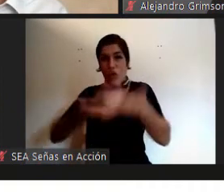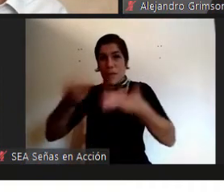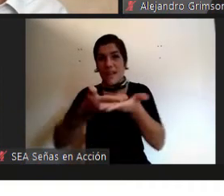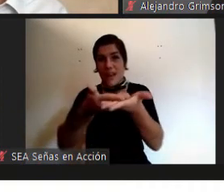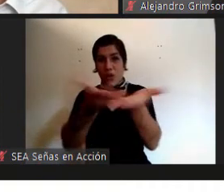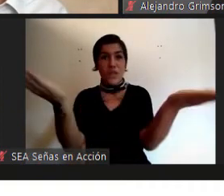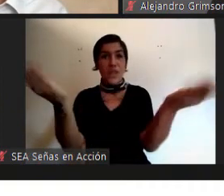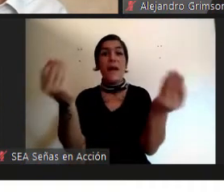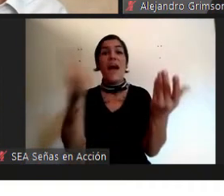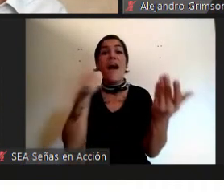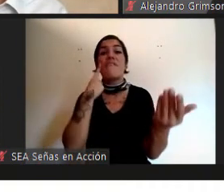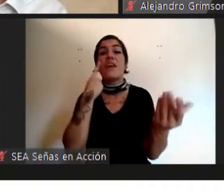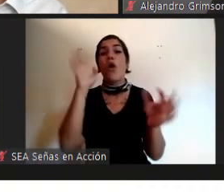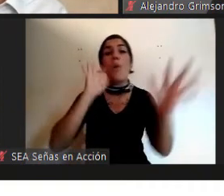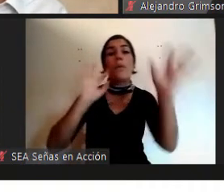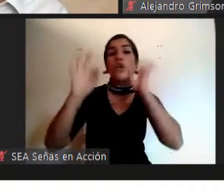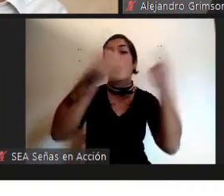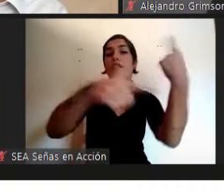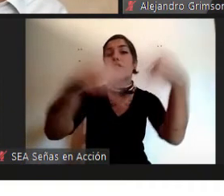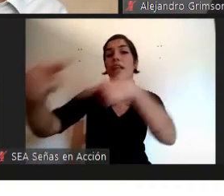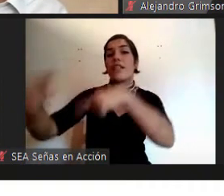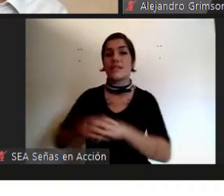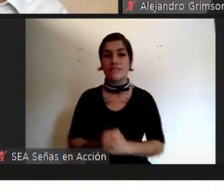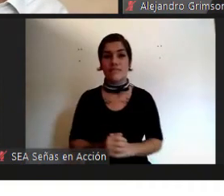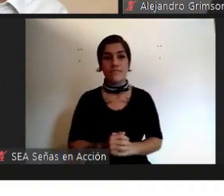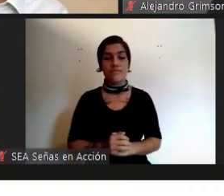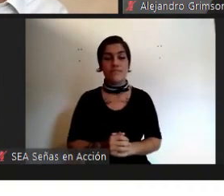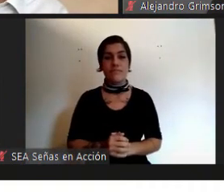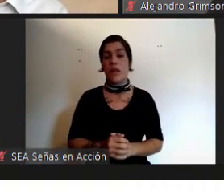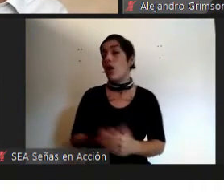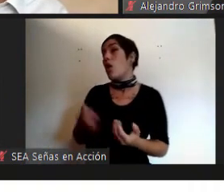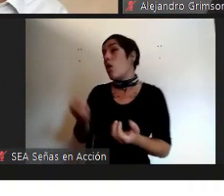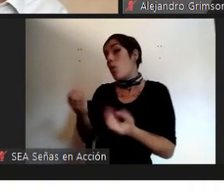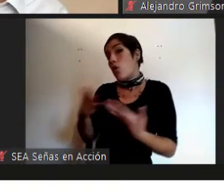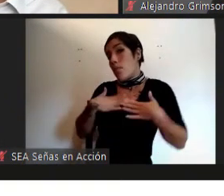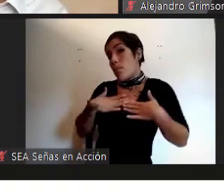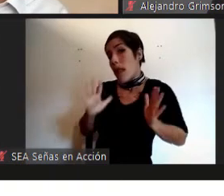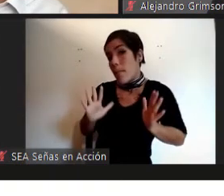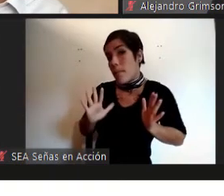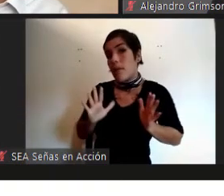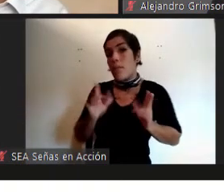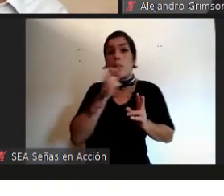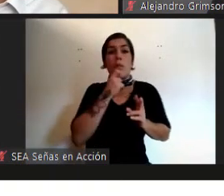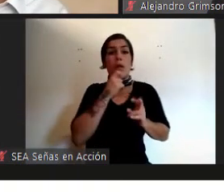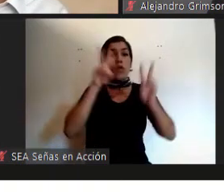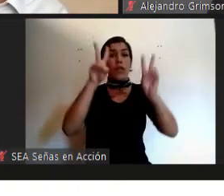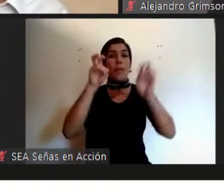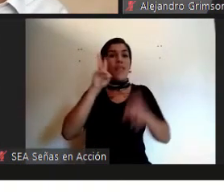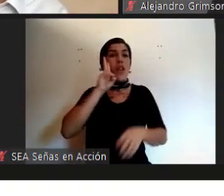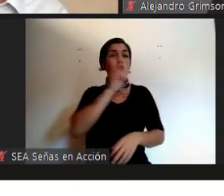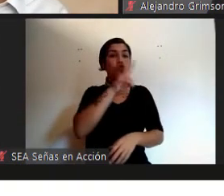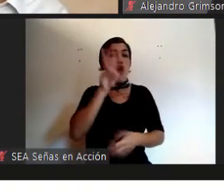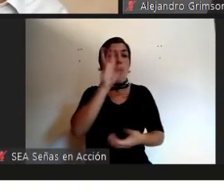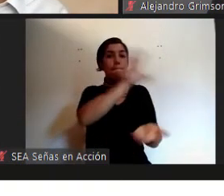Iker. The death of museums, as it seems, is pretty much more than